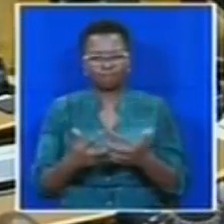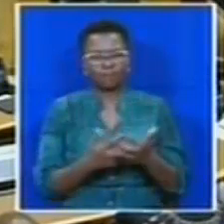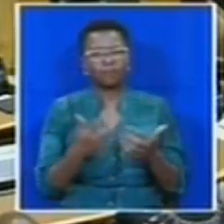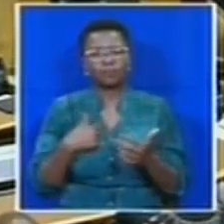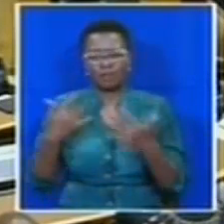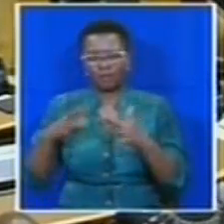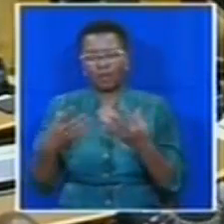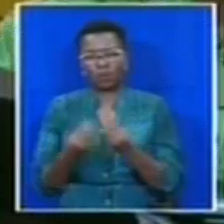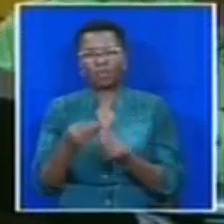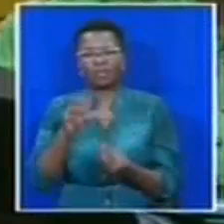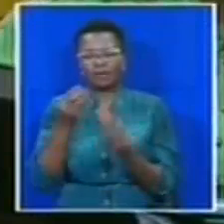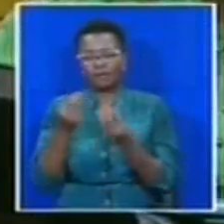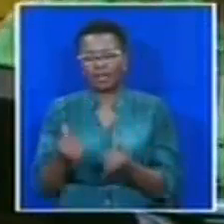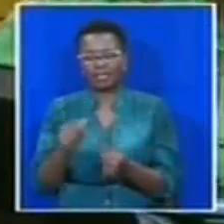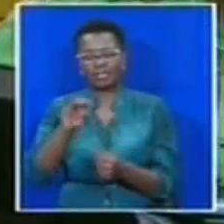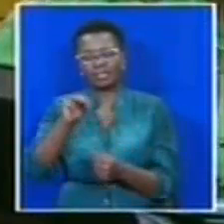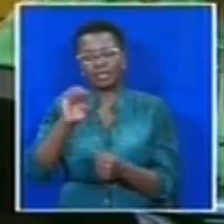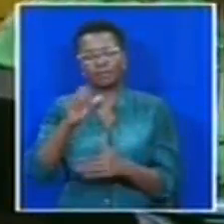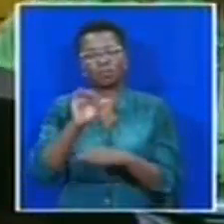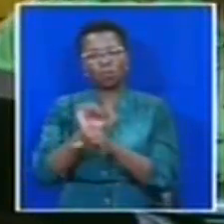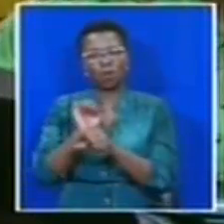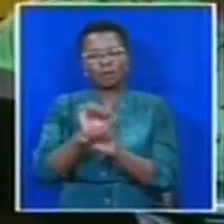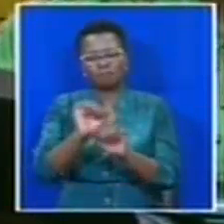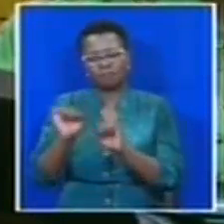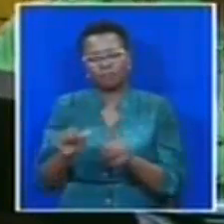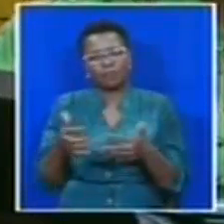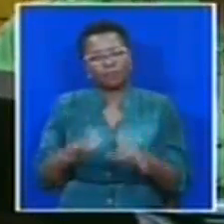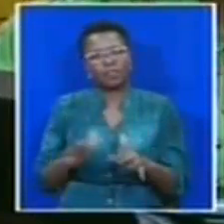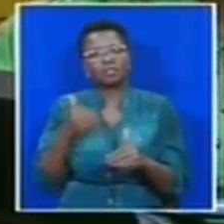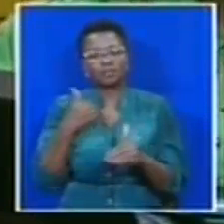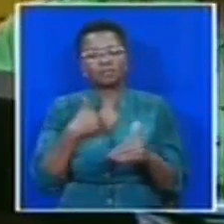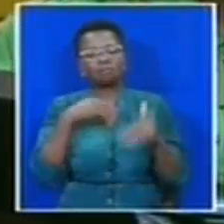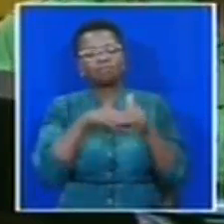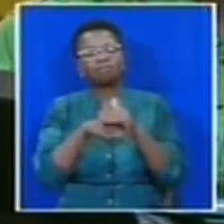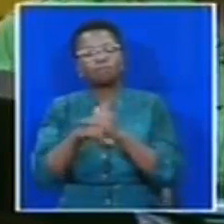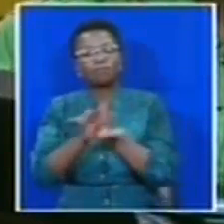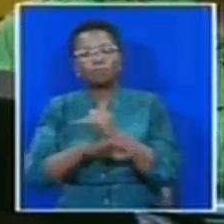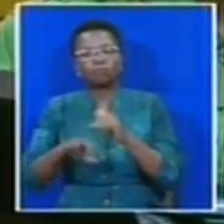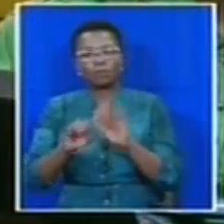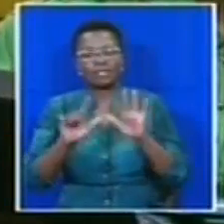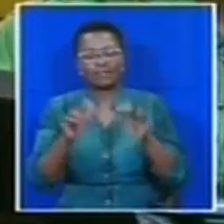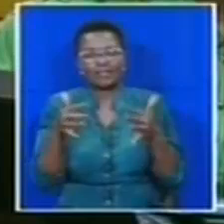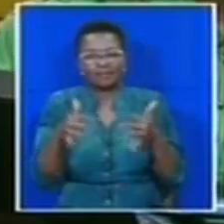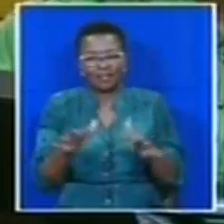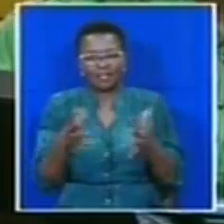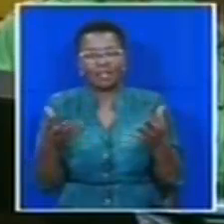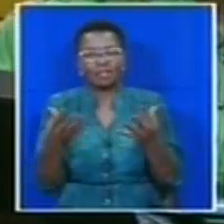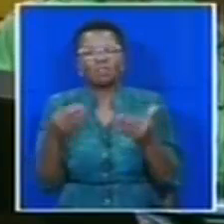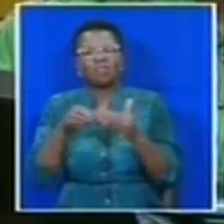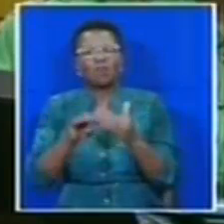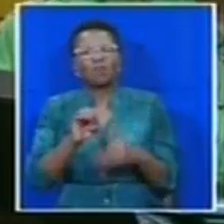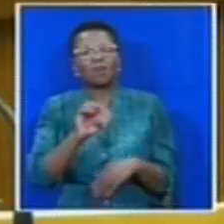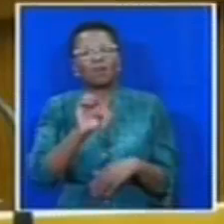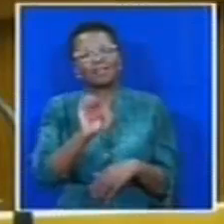MECs. We've either spoken to or visited 7 of the 9 provinces since the extended cabinet meeting where